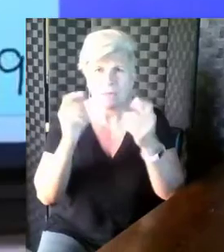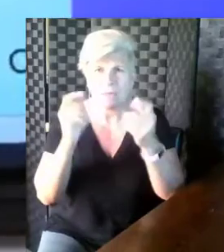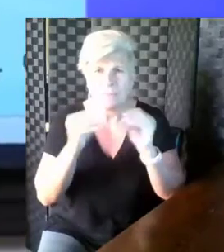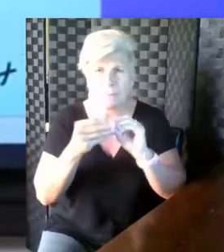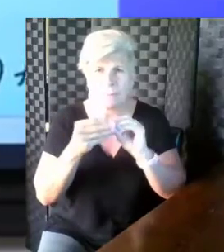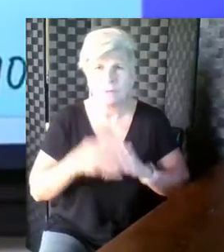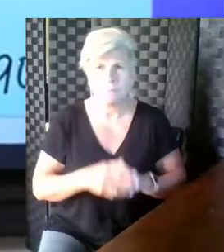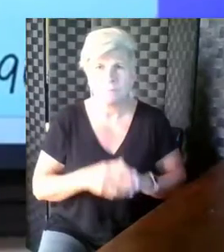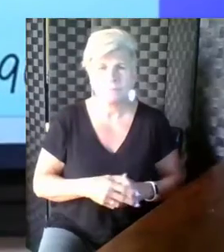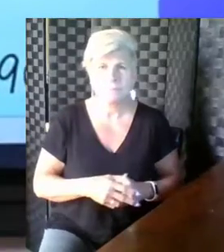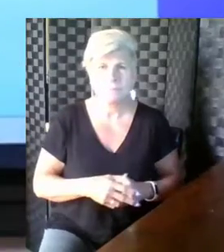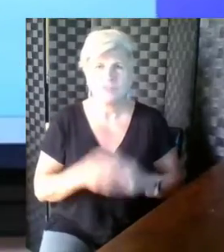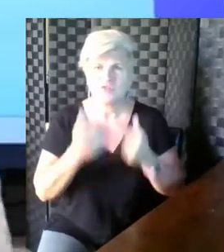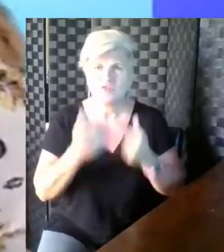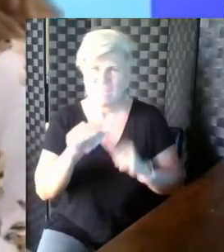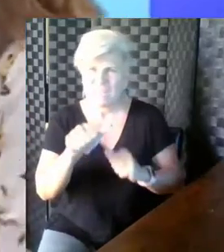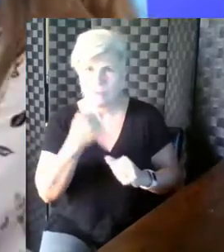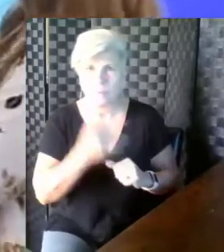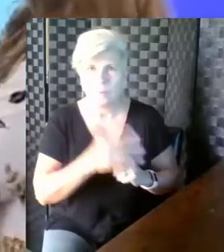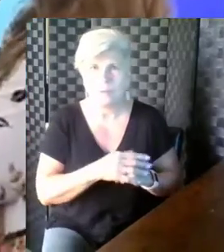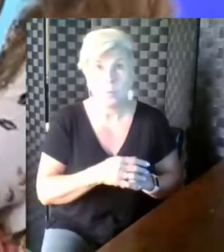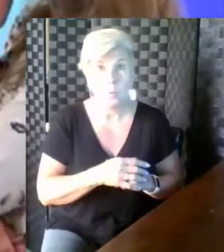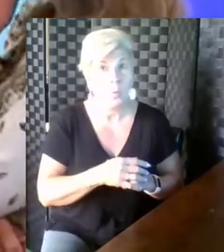Let's try another one.